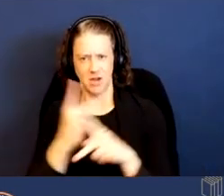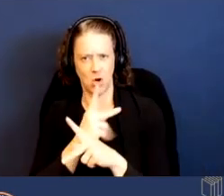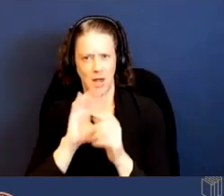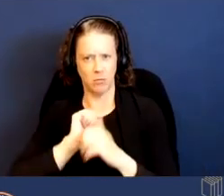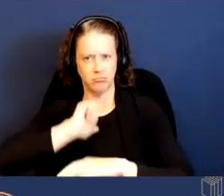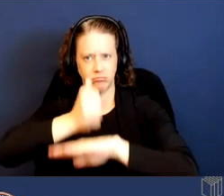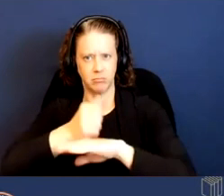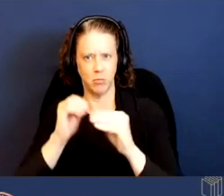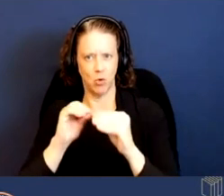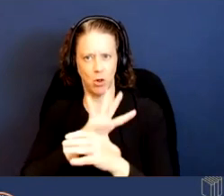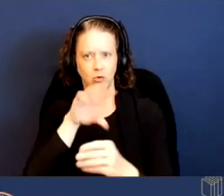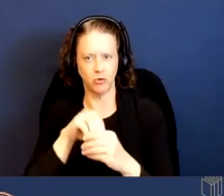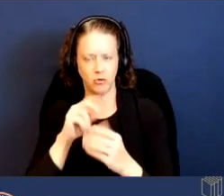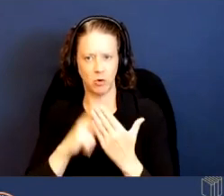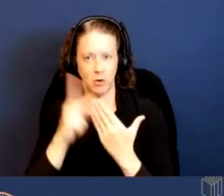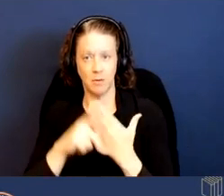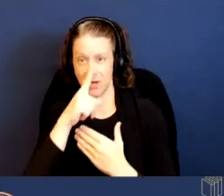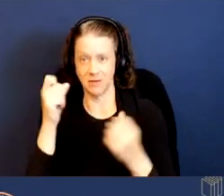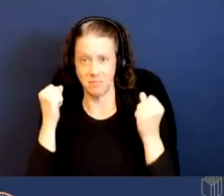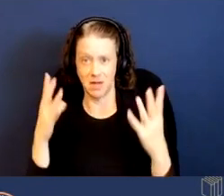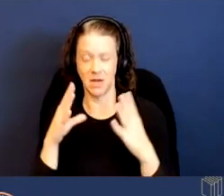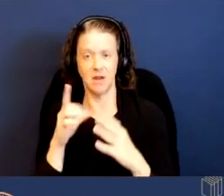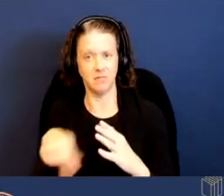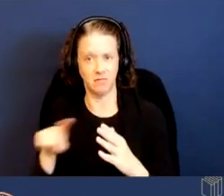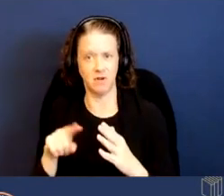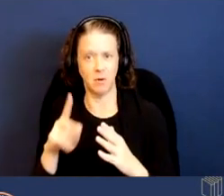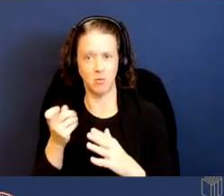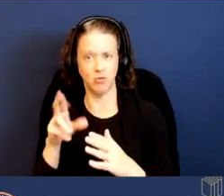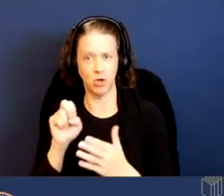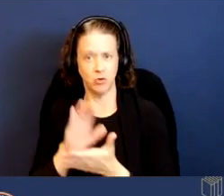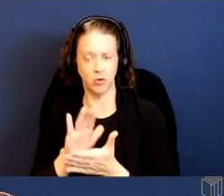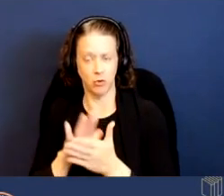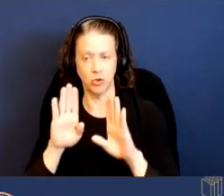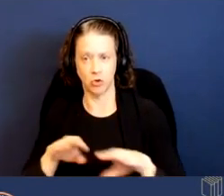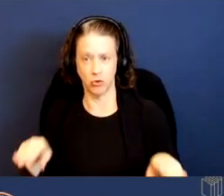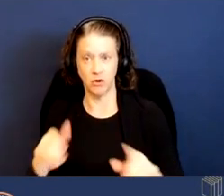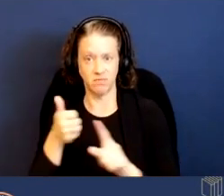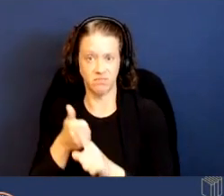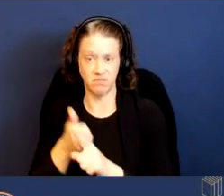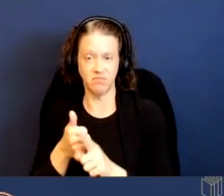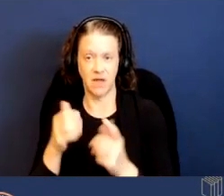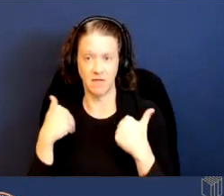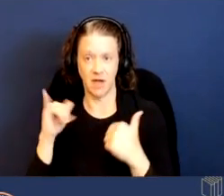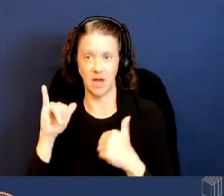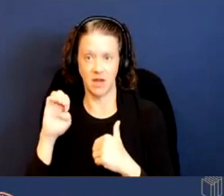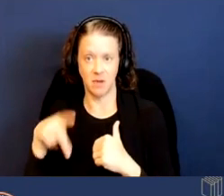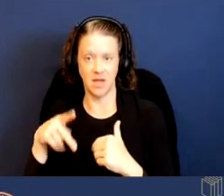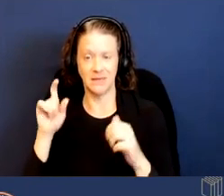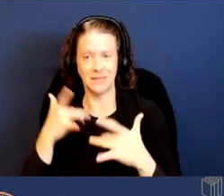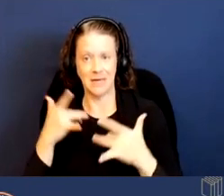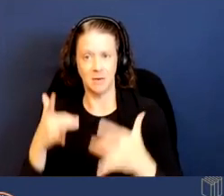know that many of our preschool children with IEPs specifically are served in separate settings. So this is kind